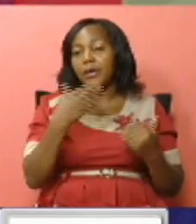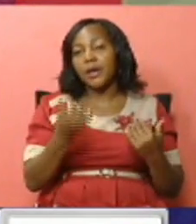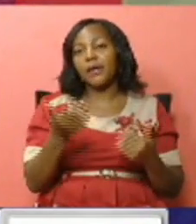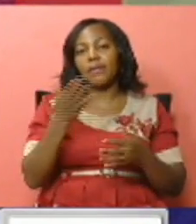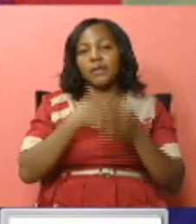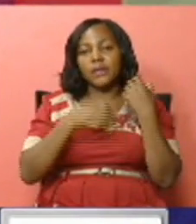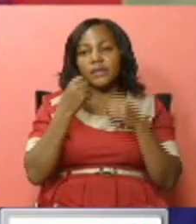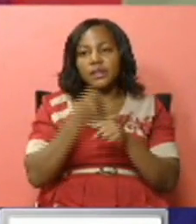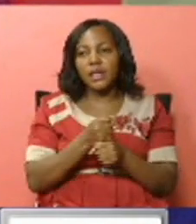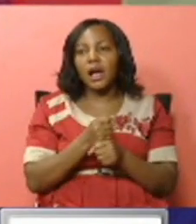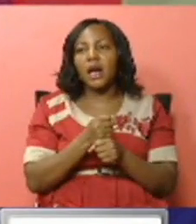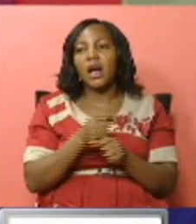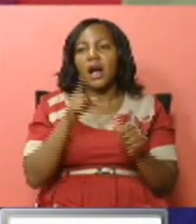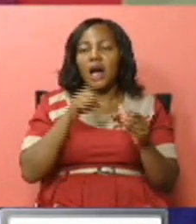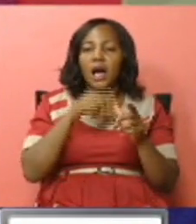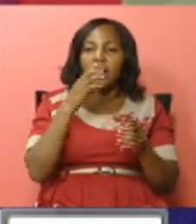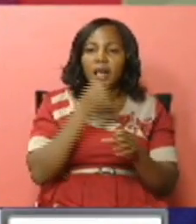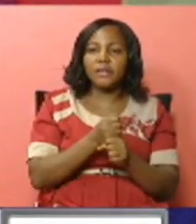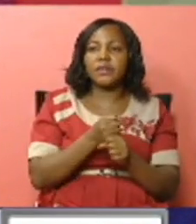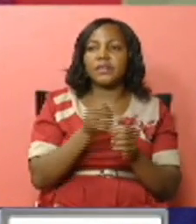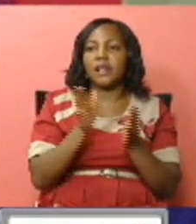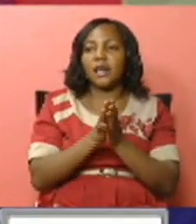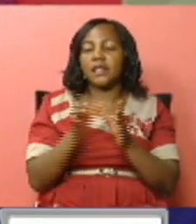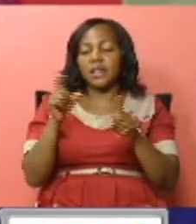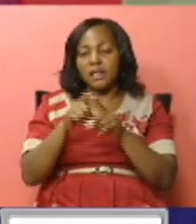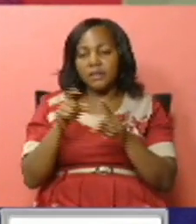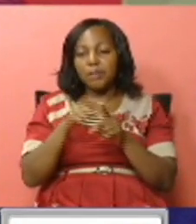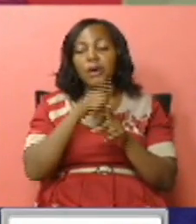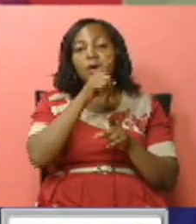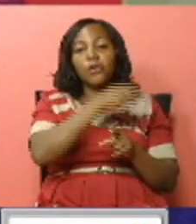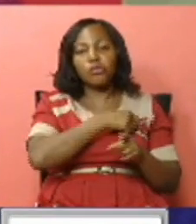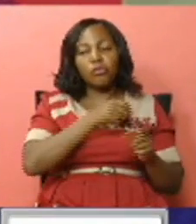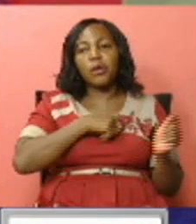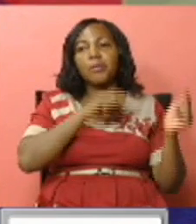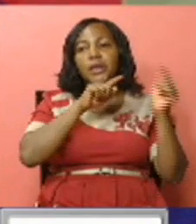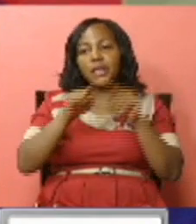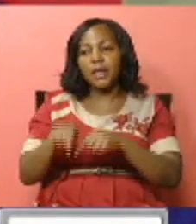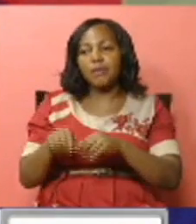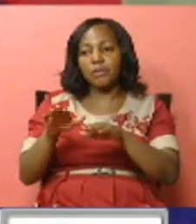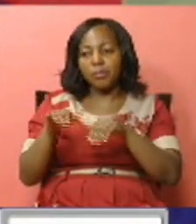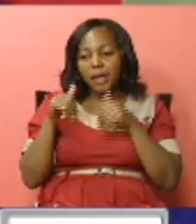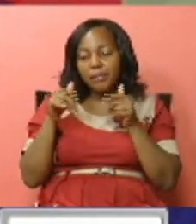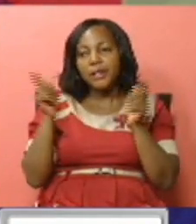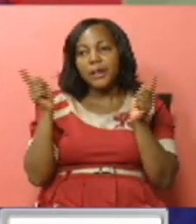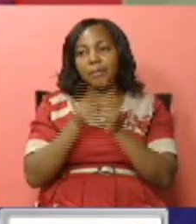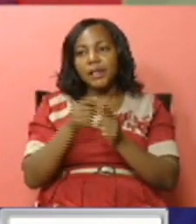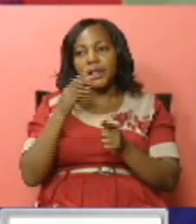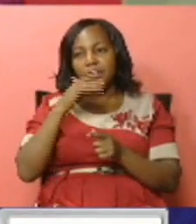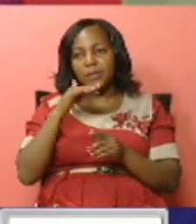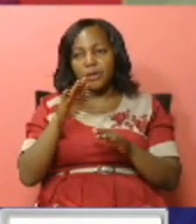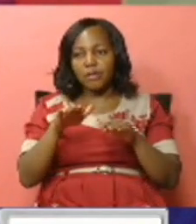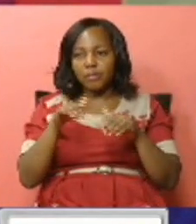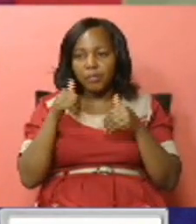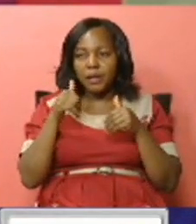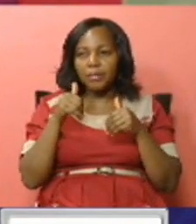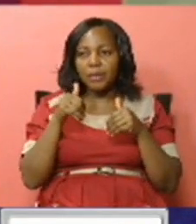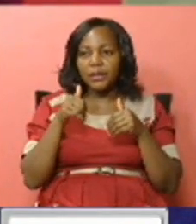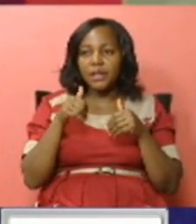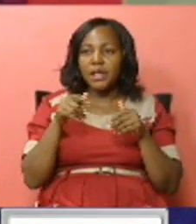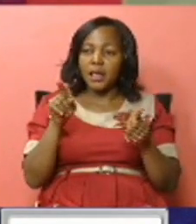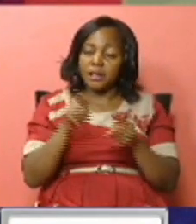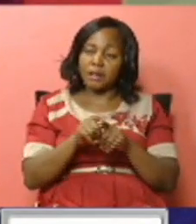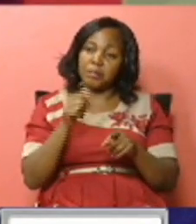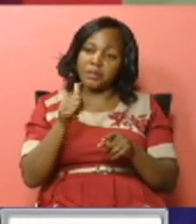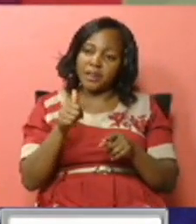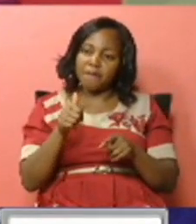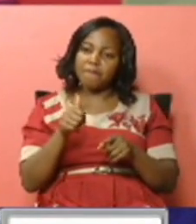and December, we led an advocacy move where these women went to Parliament. They were able to meet the Speaker. The Speaker was touched